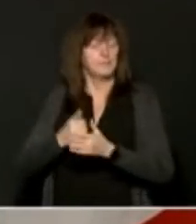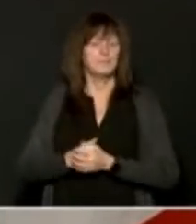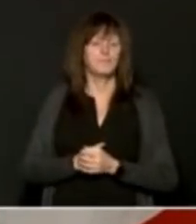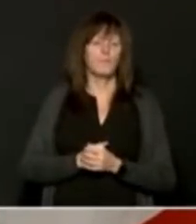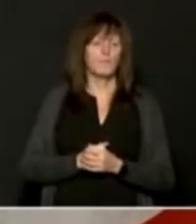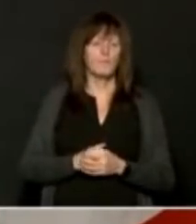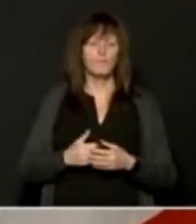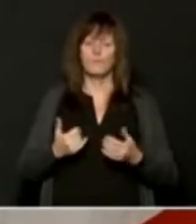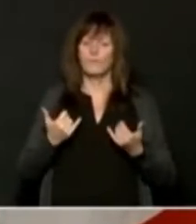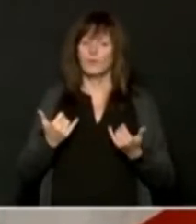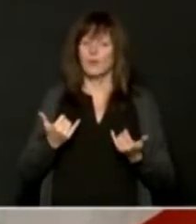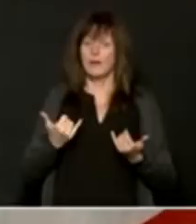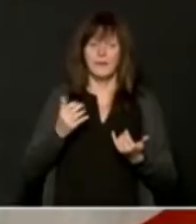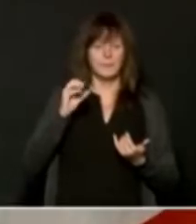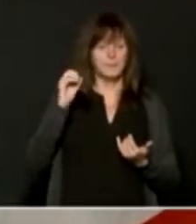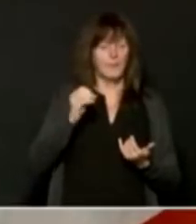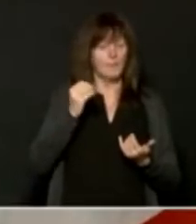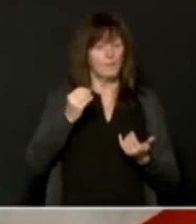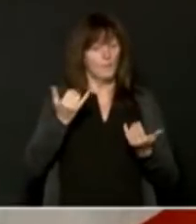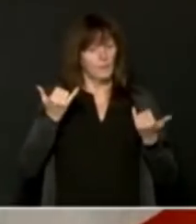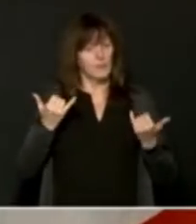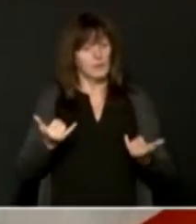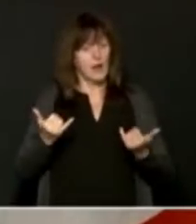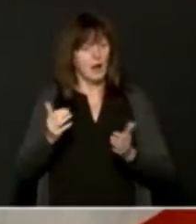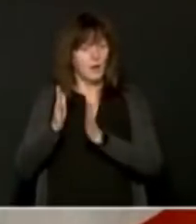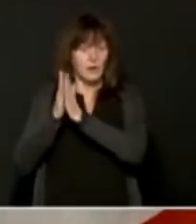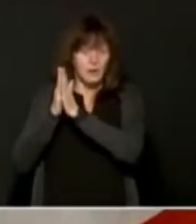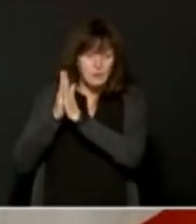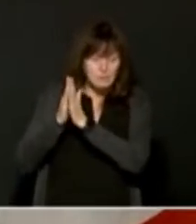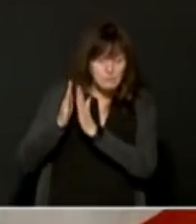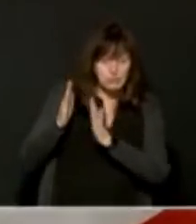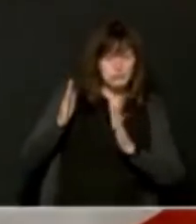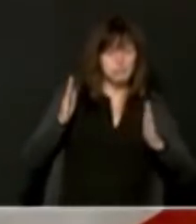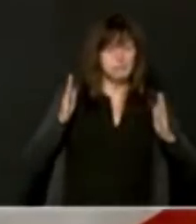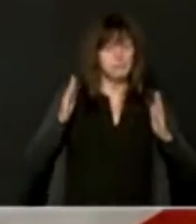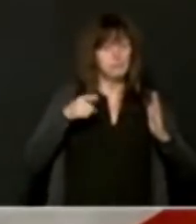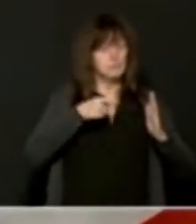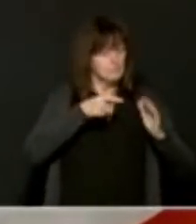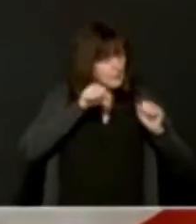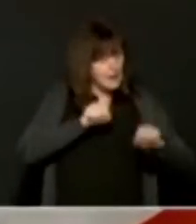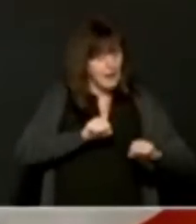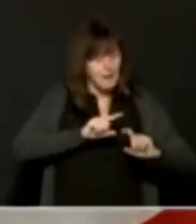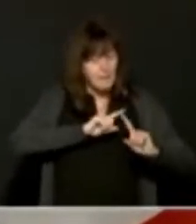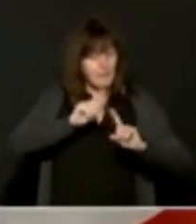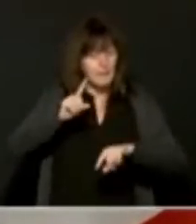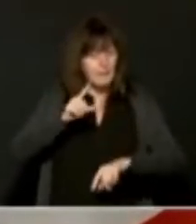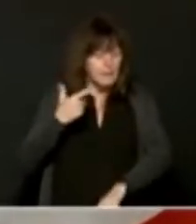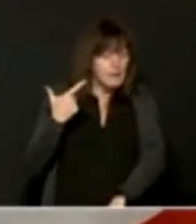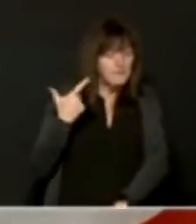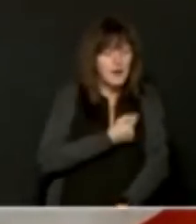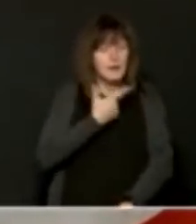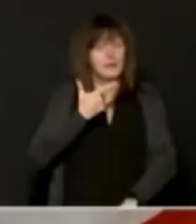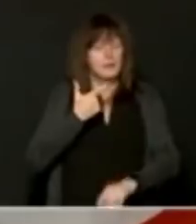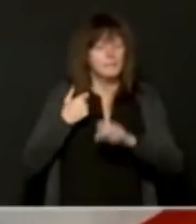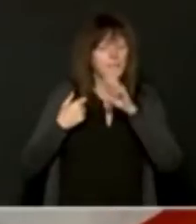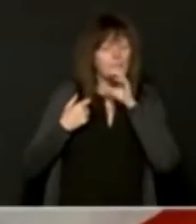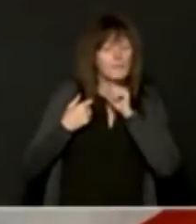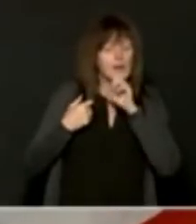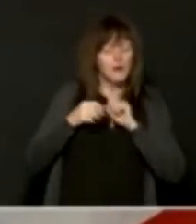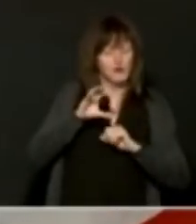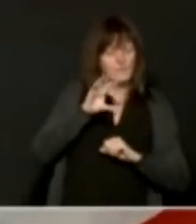booking eligibility for COVID vaccine appointments to individuals aged 50 and